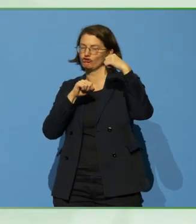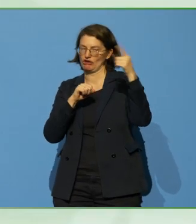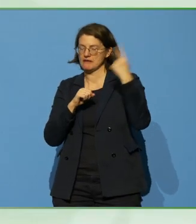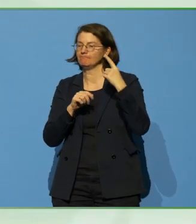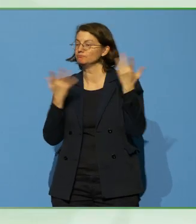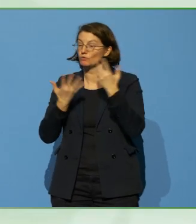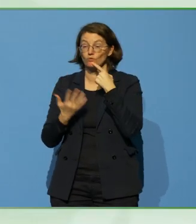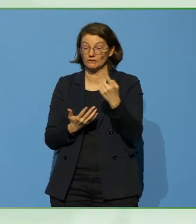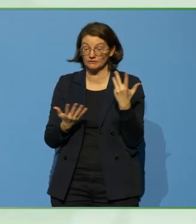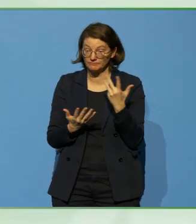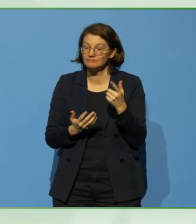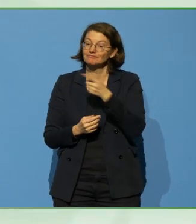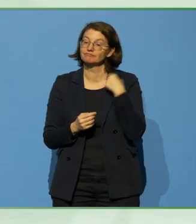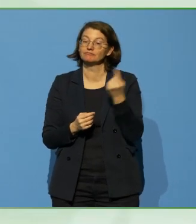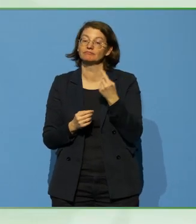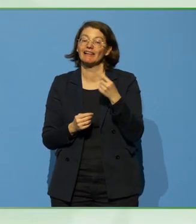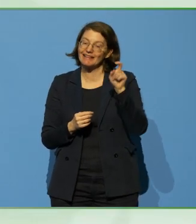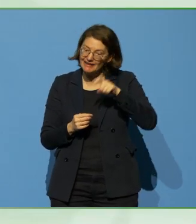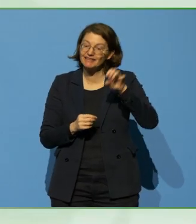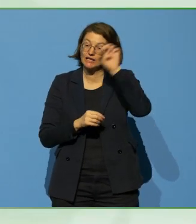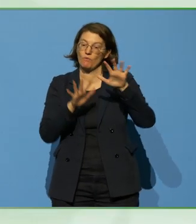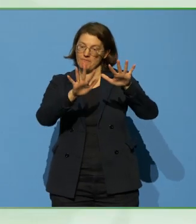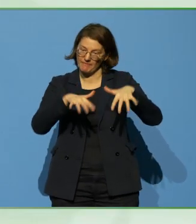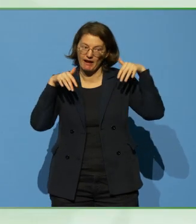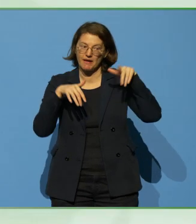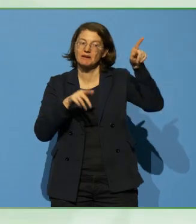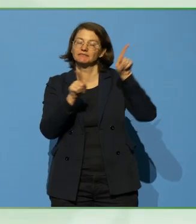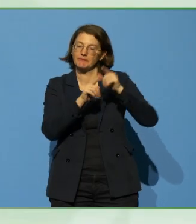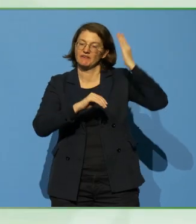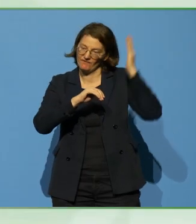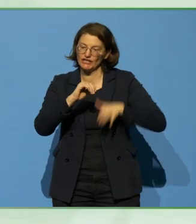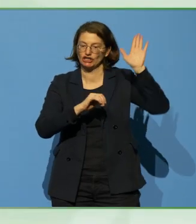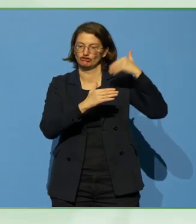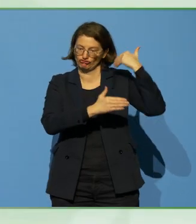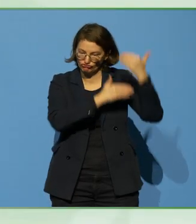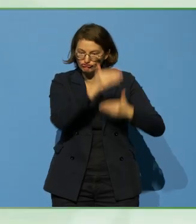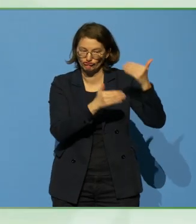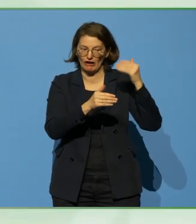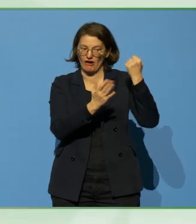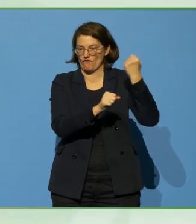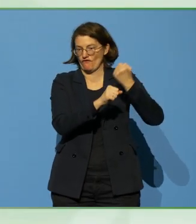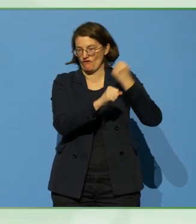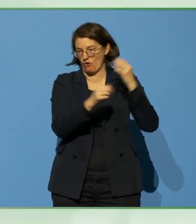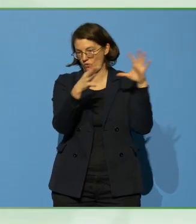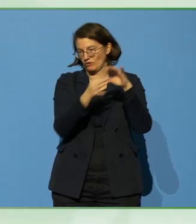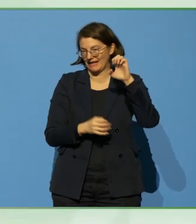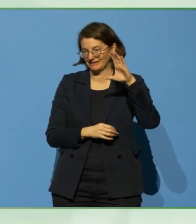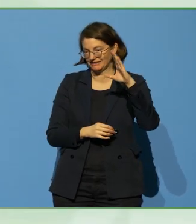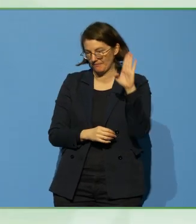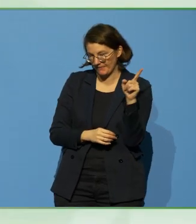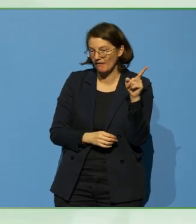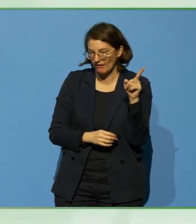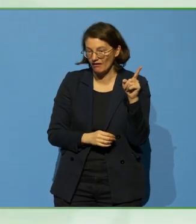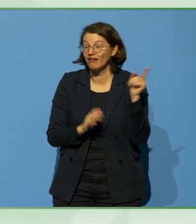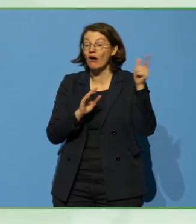of course there has been some work undergoing these past 3 years. But the European Parliament is the one